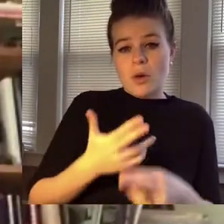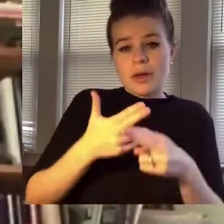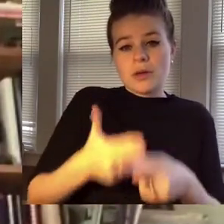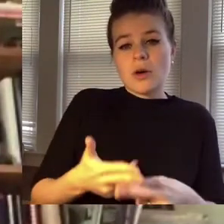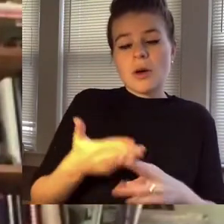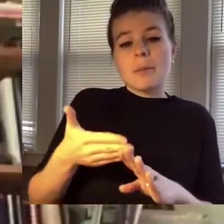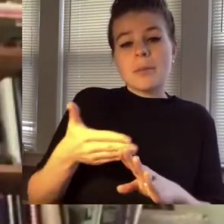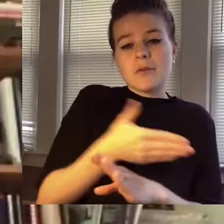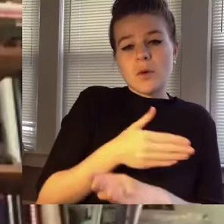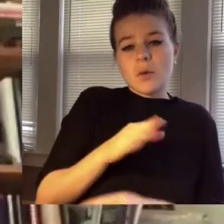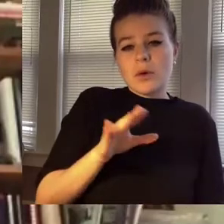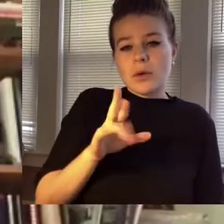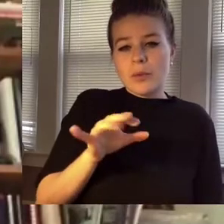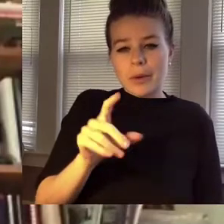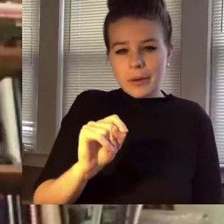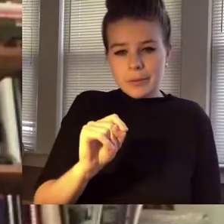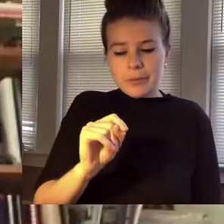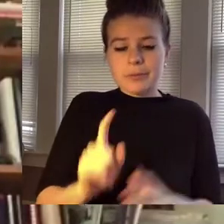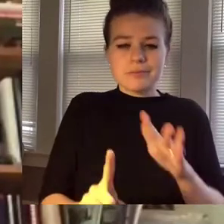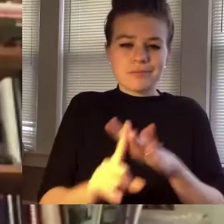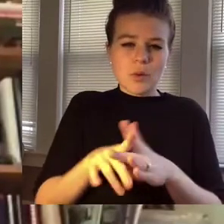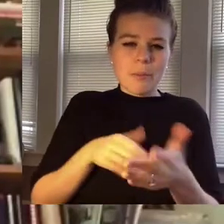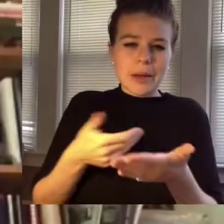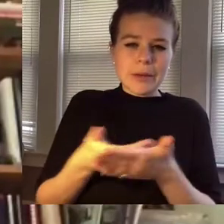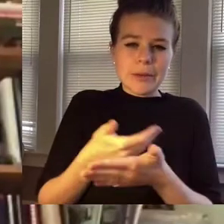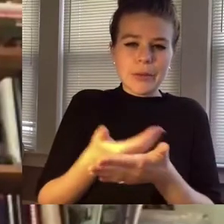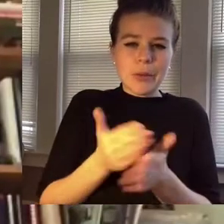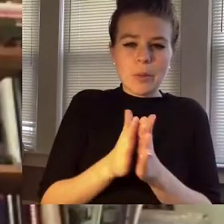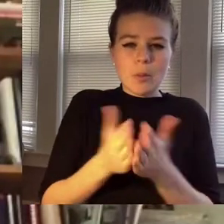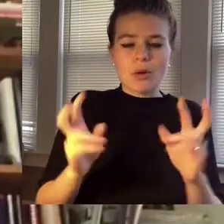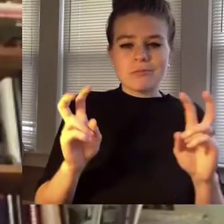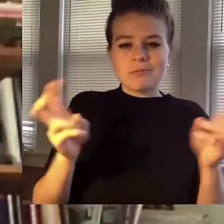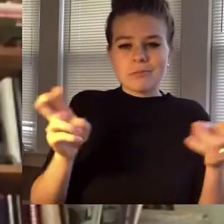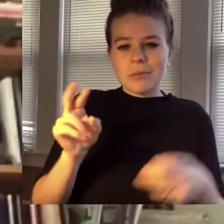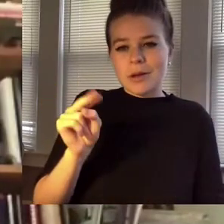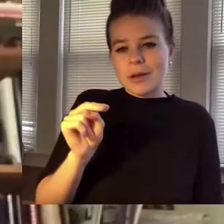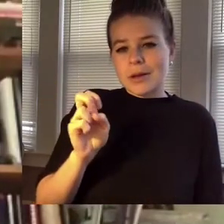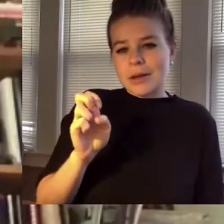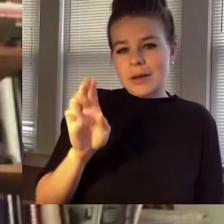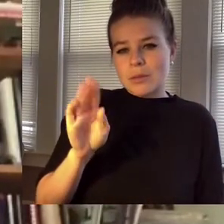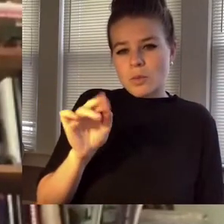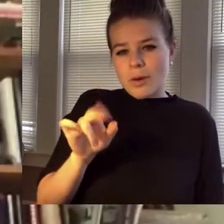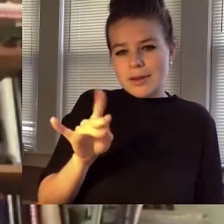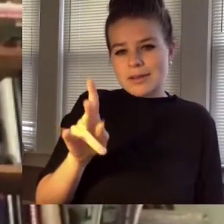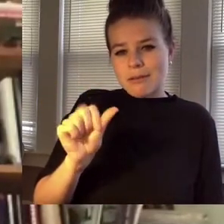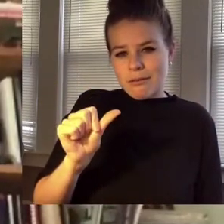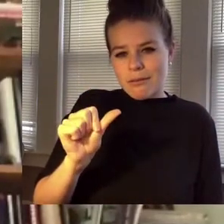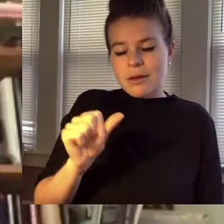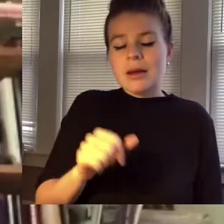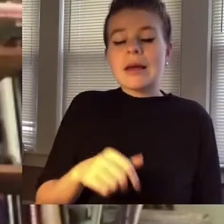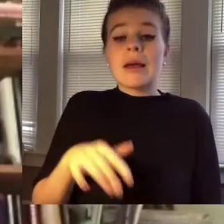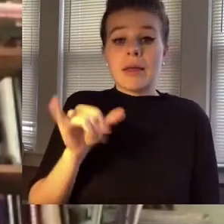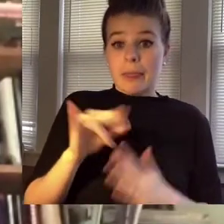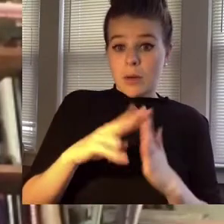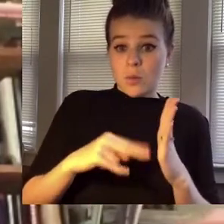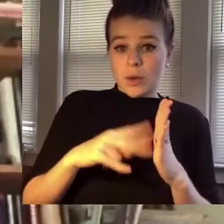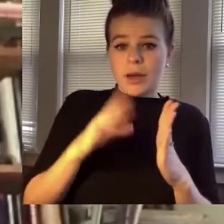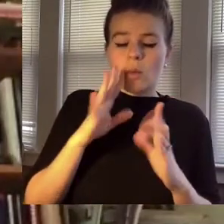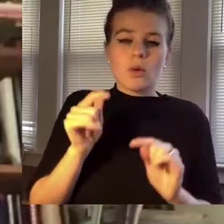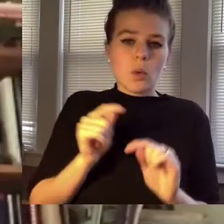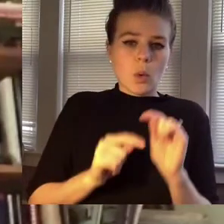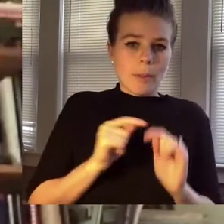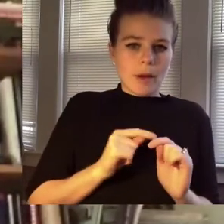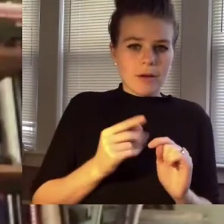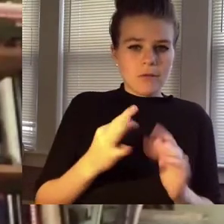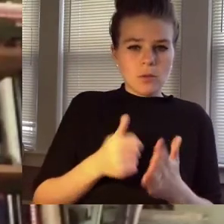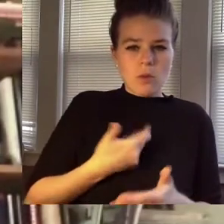poem that appears in my new book, Nebraska. And in this reading, I'm going to go back into some poems that I've written years